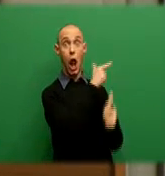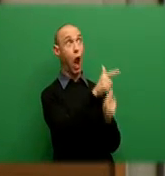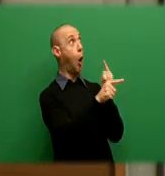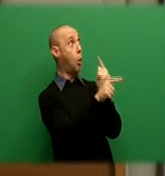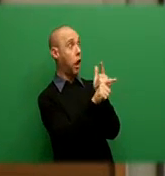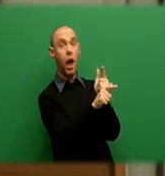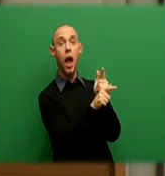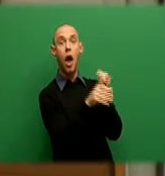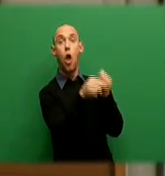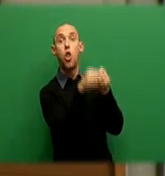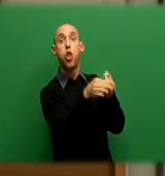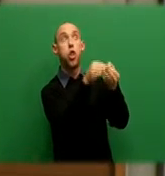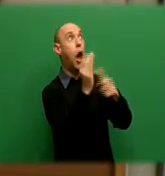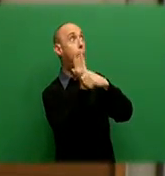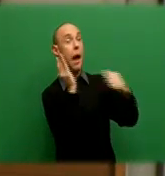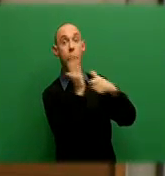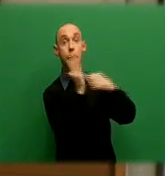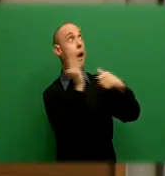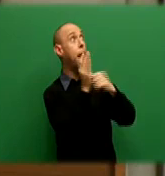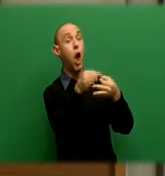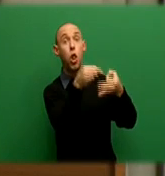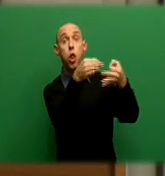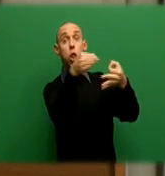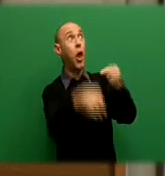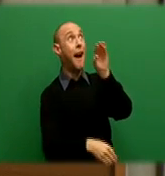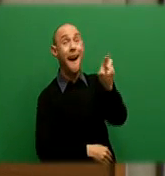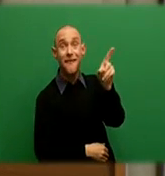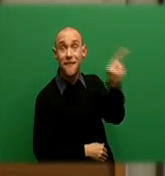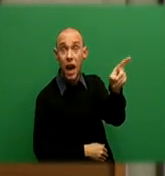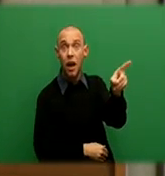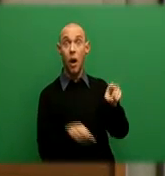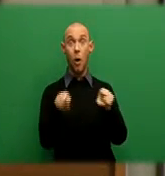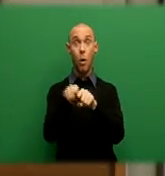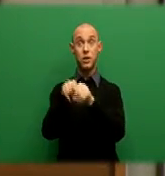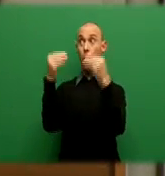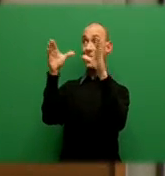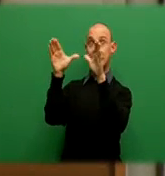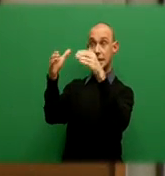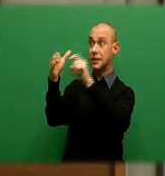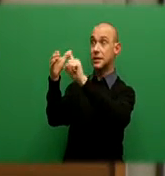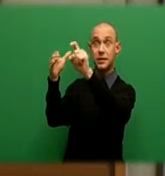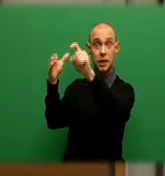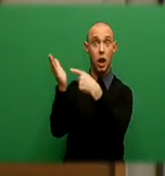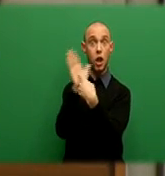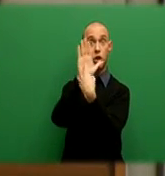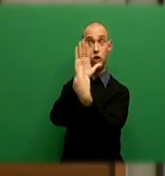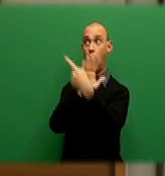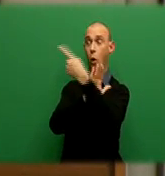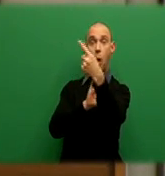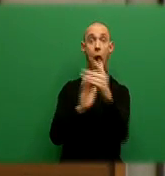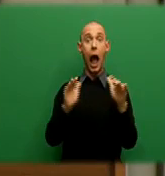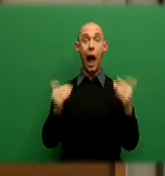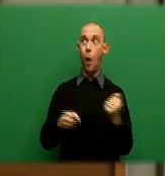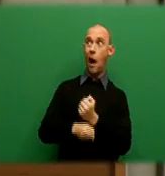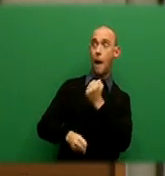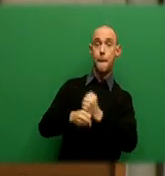contrast to the more vibrant growth in credit extension to the corporate sector, particularly with respect to mortgage advances